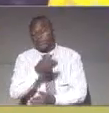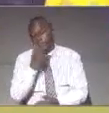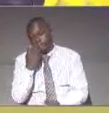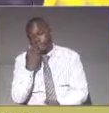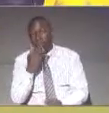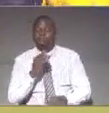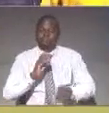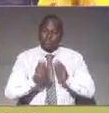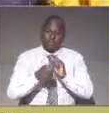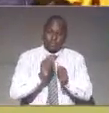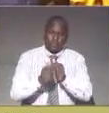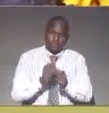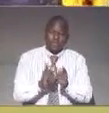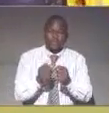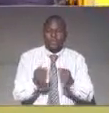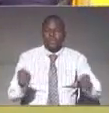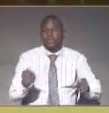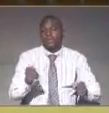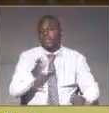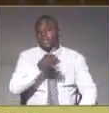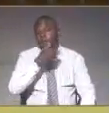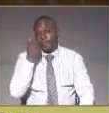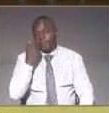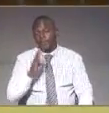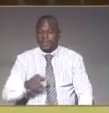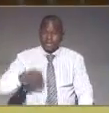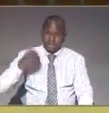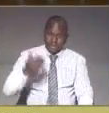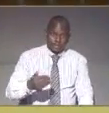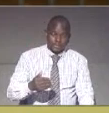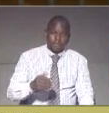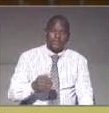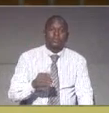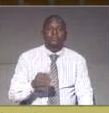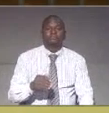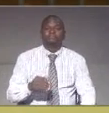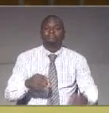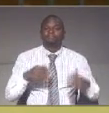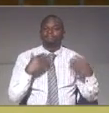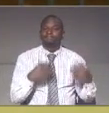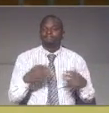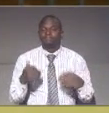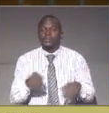season competing against the best. Next season, the fans